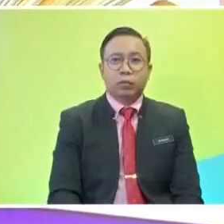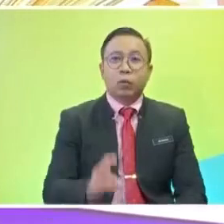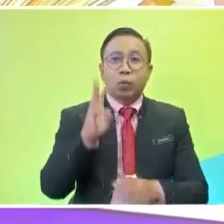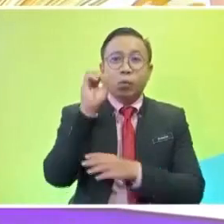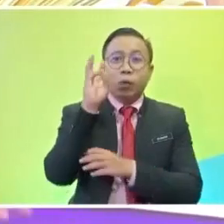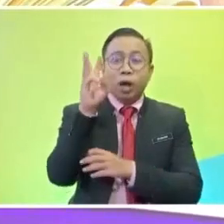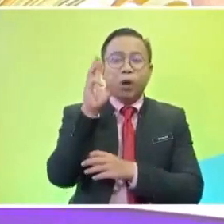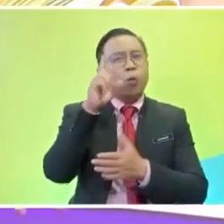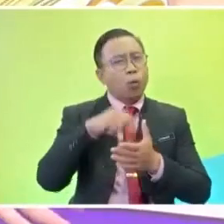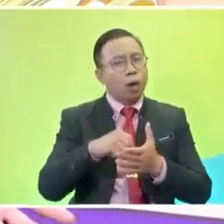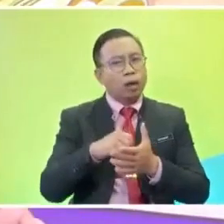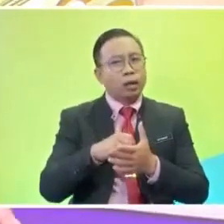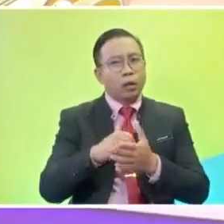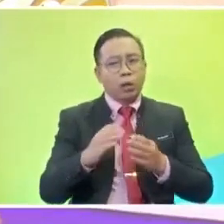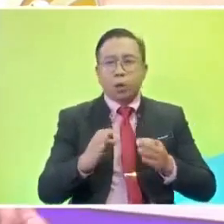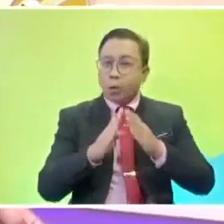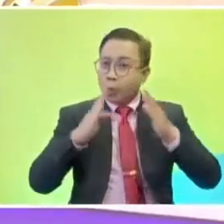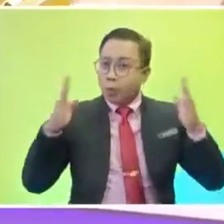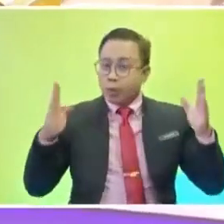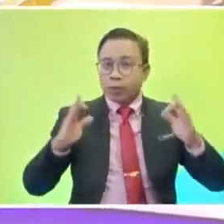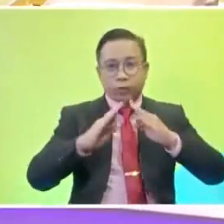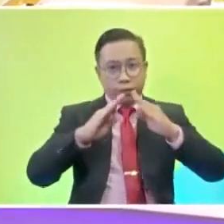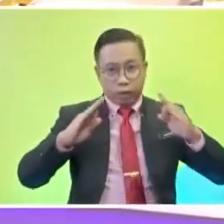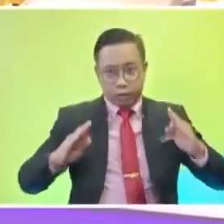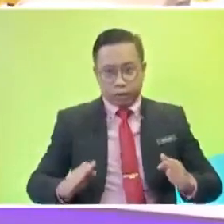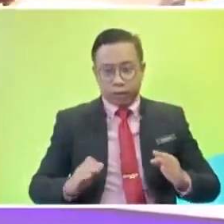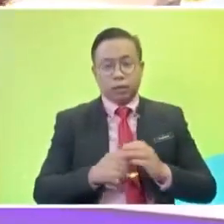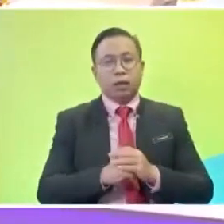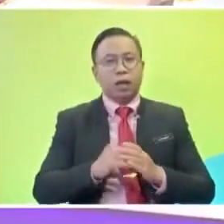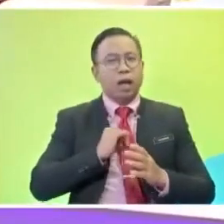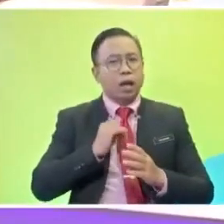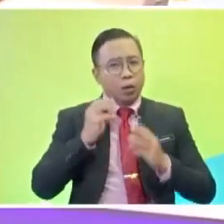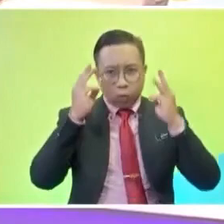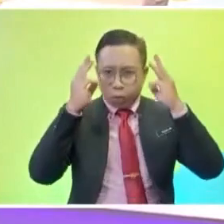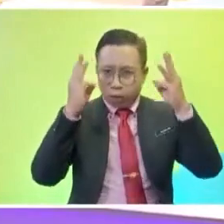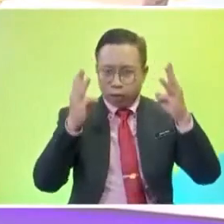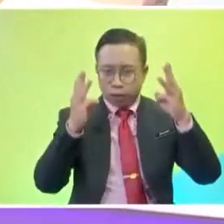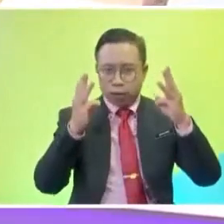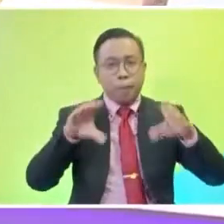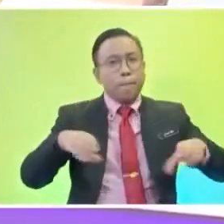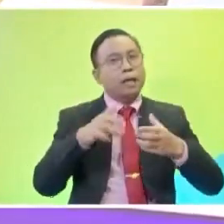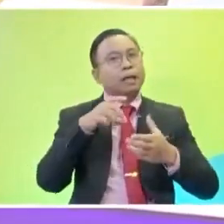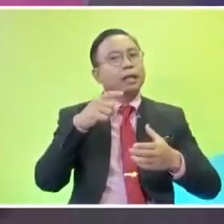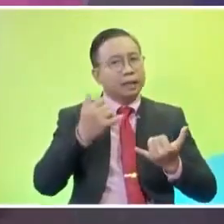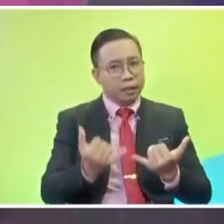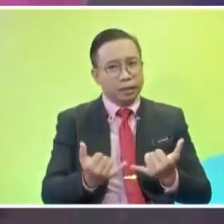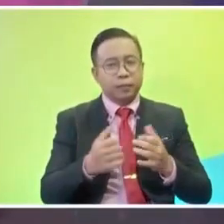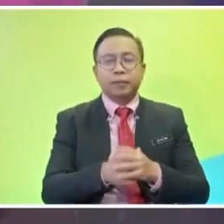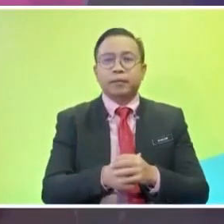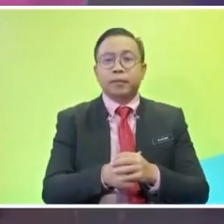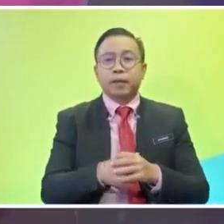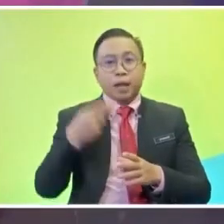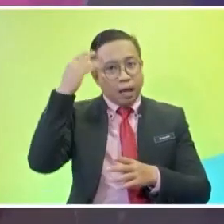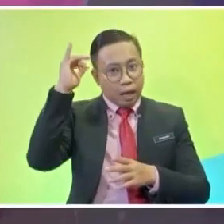Wow, what a big factory. I wonder what do they make here. Hi,